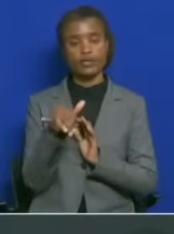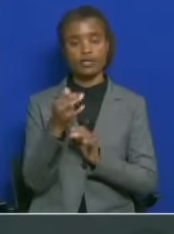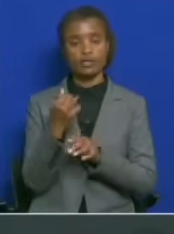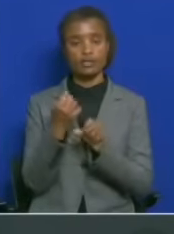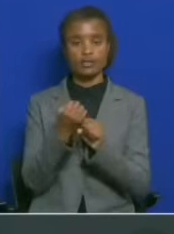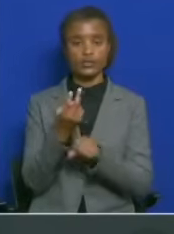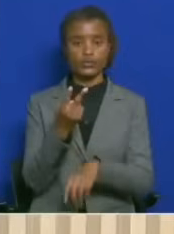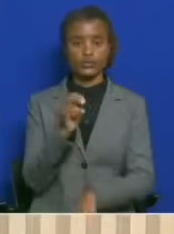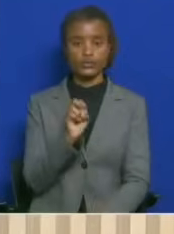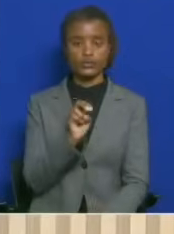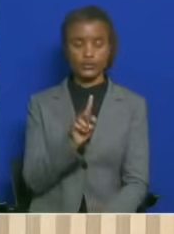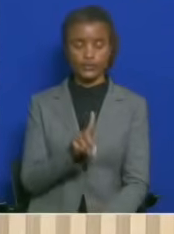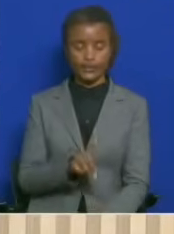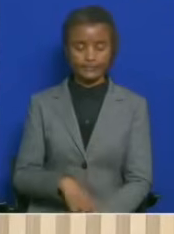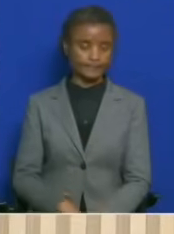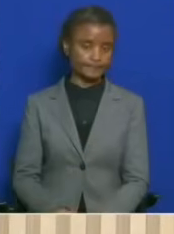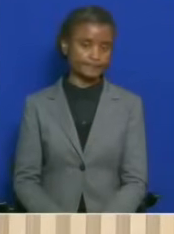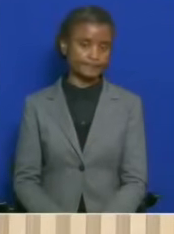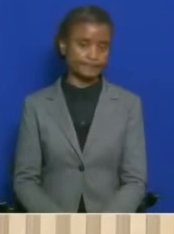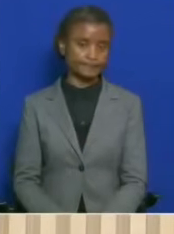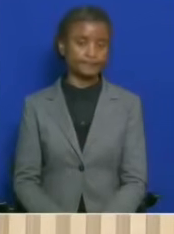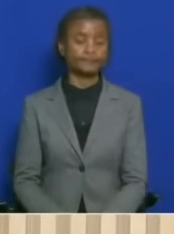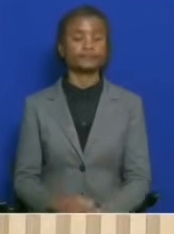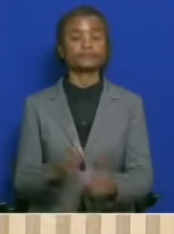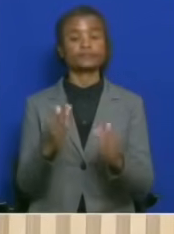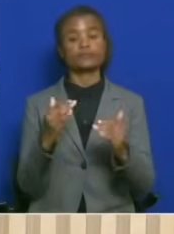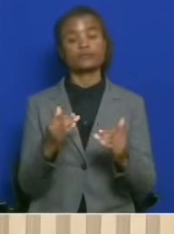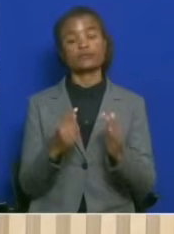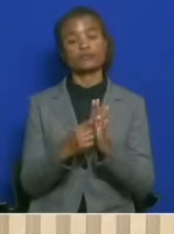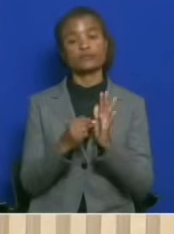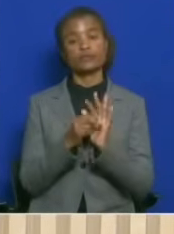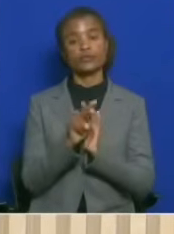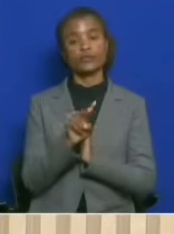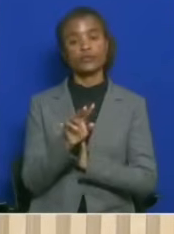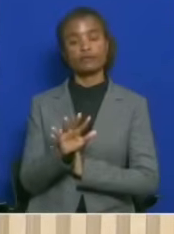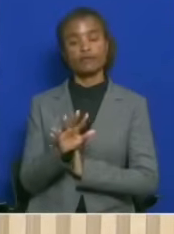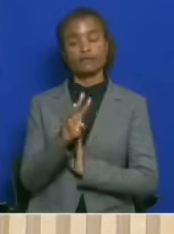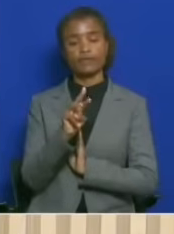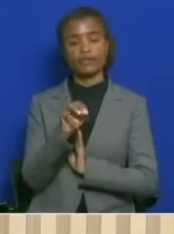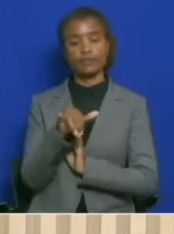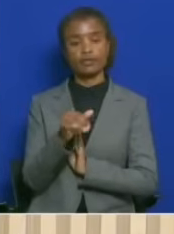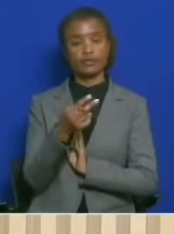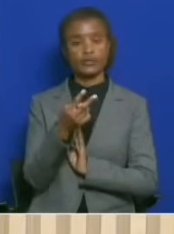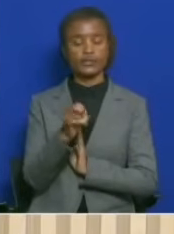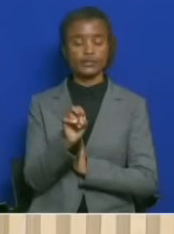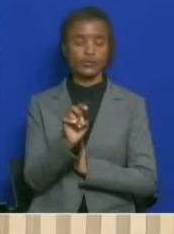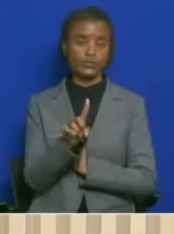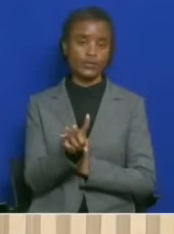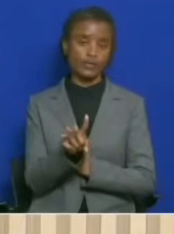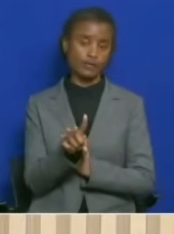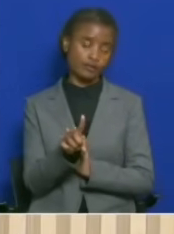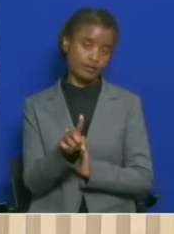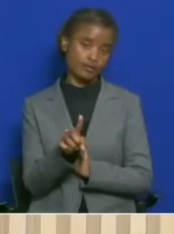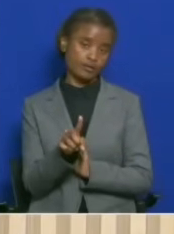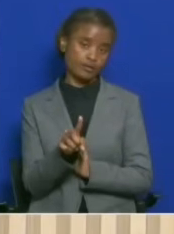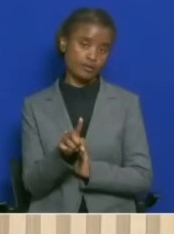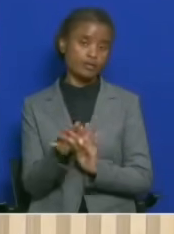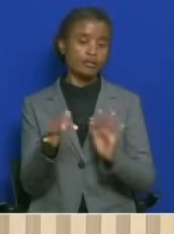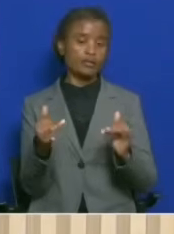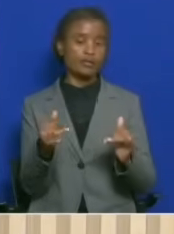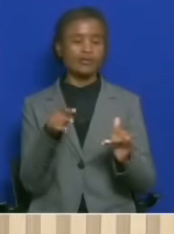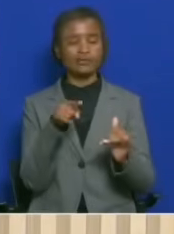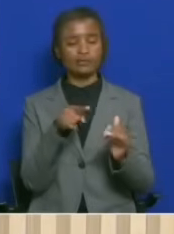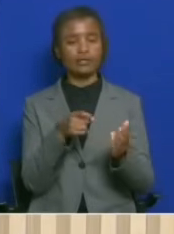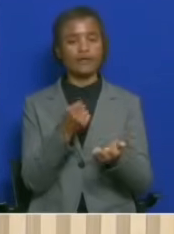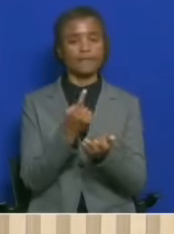On 25 May 2021, and for this we need to go to page 1741